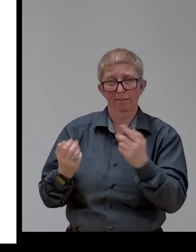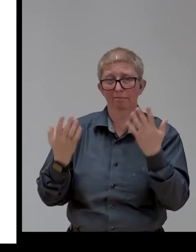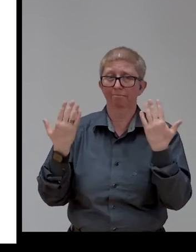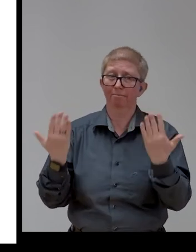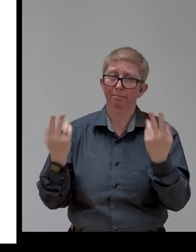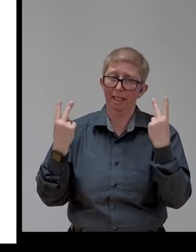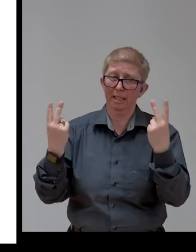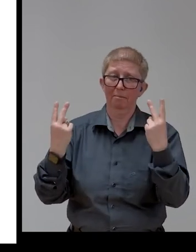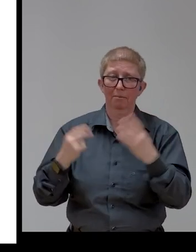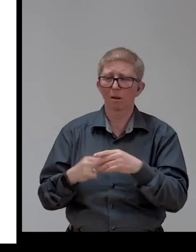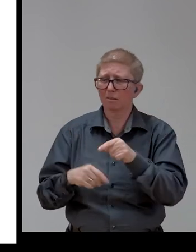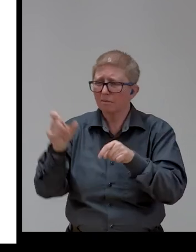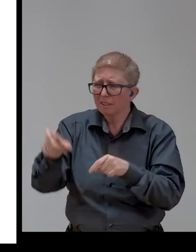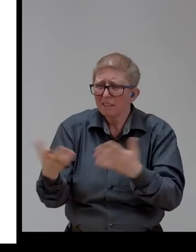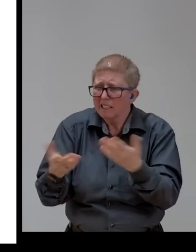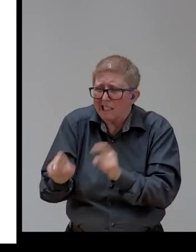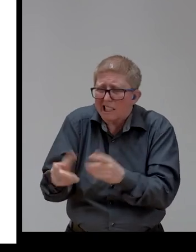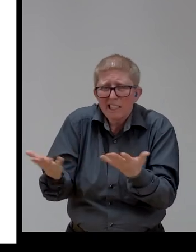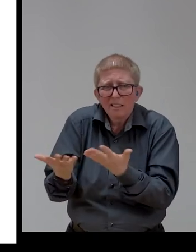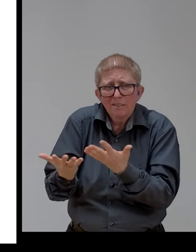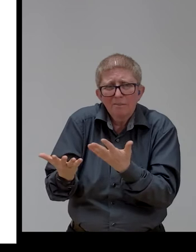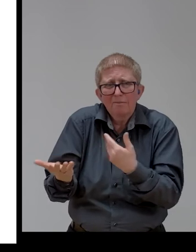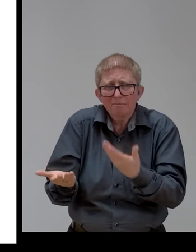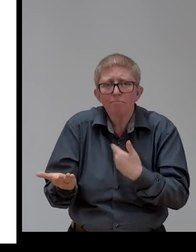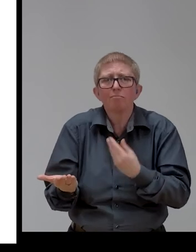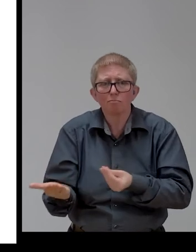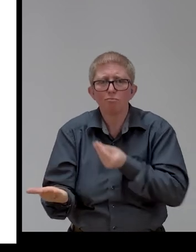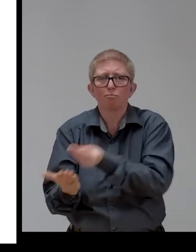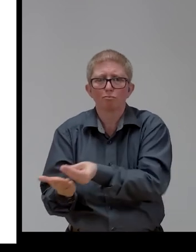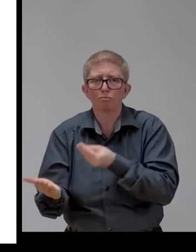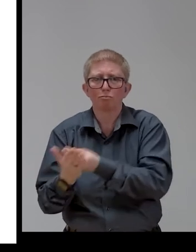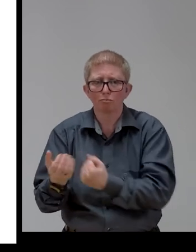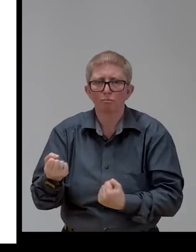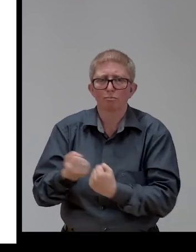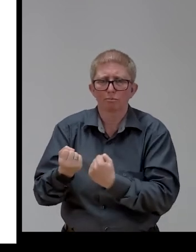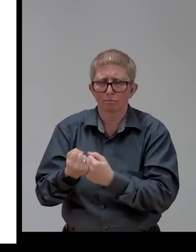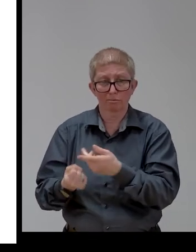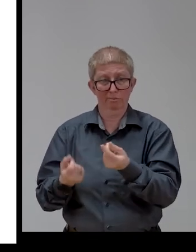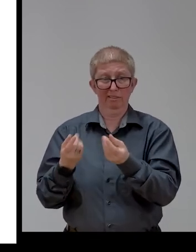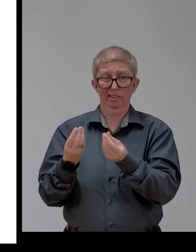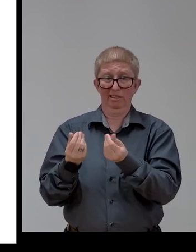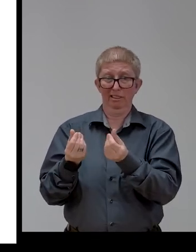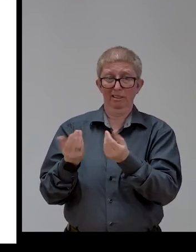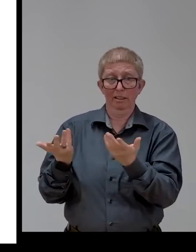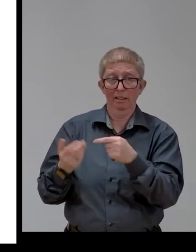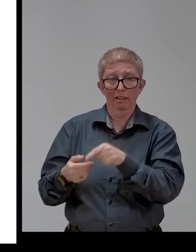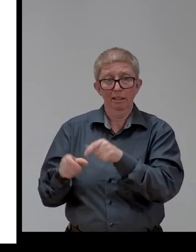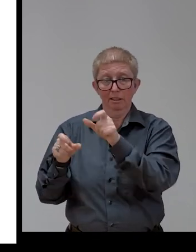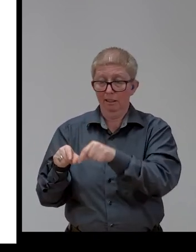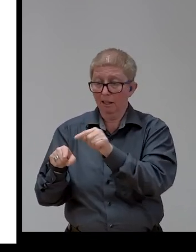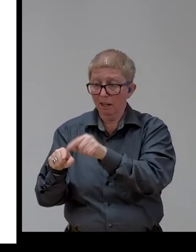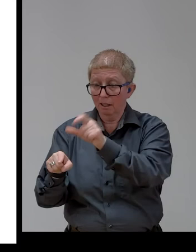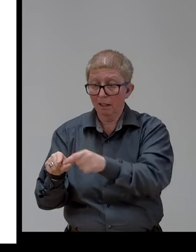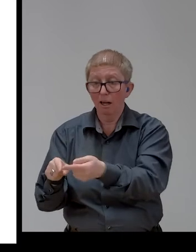we provide allowances to cover extra expenses incurred when participating in trainings like transport, childcare,